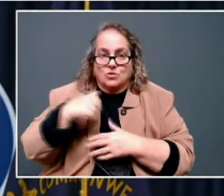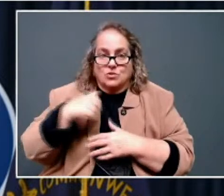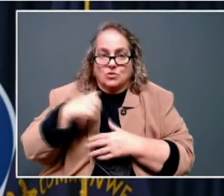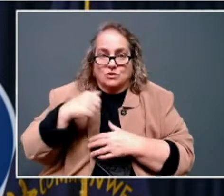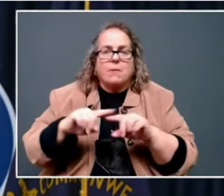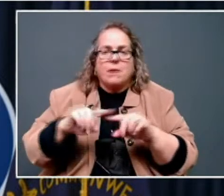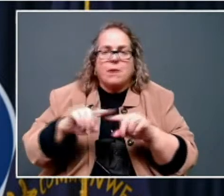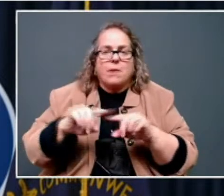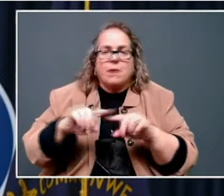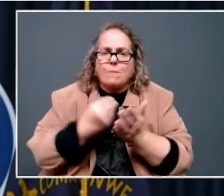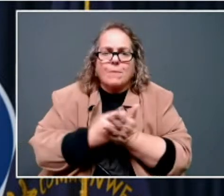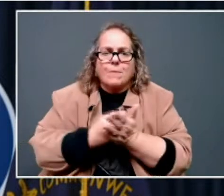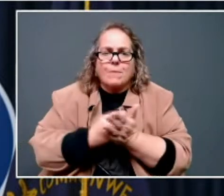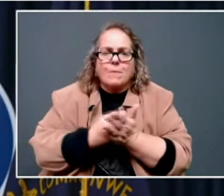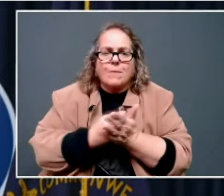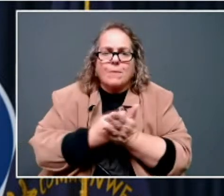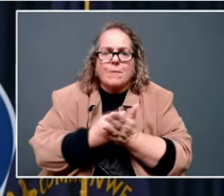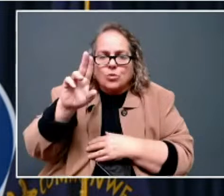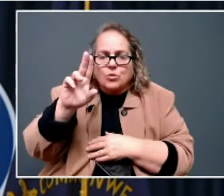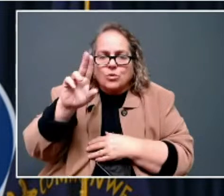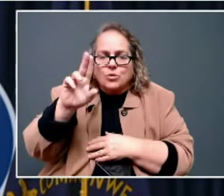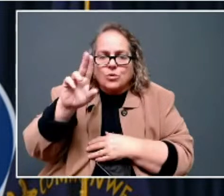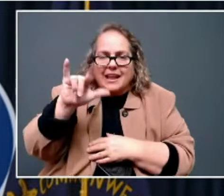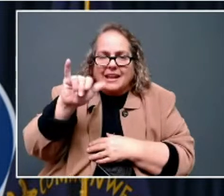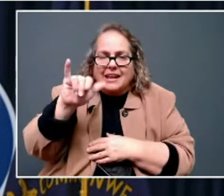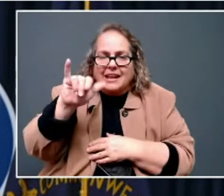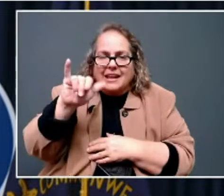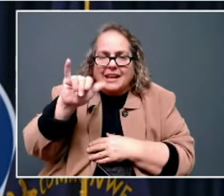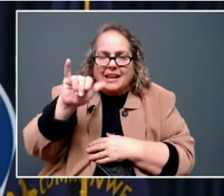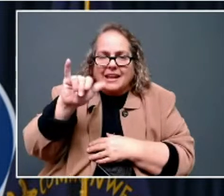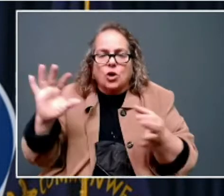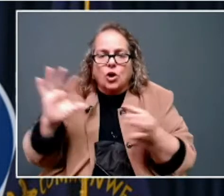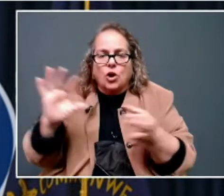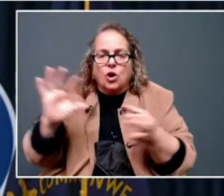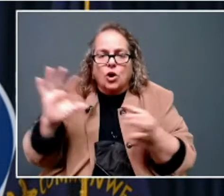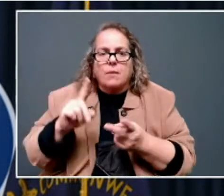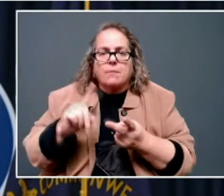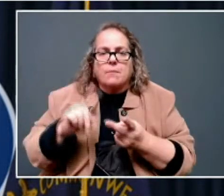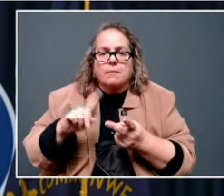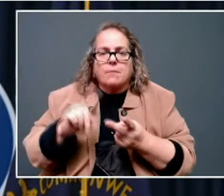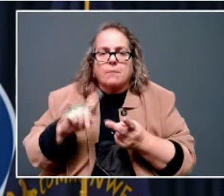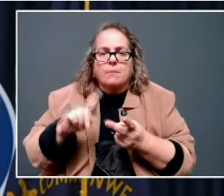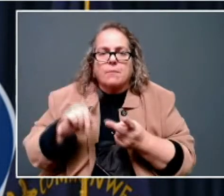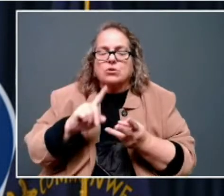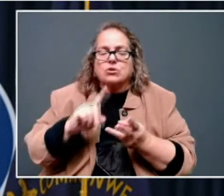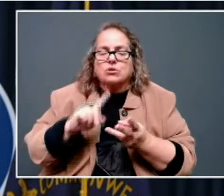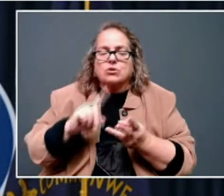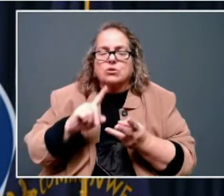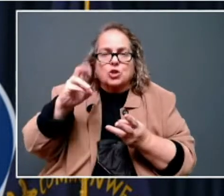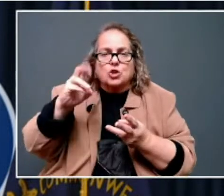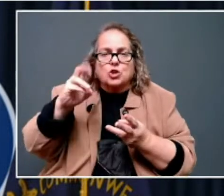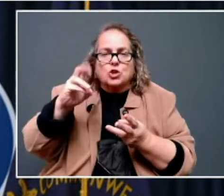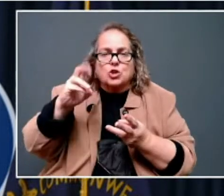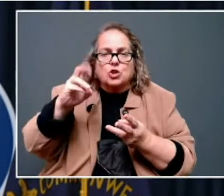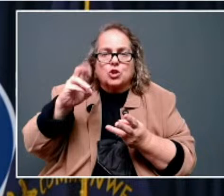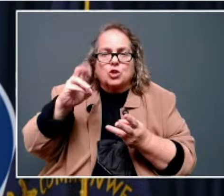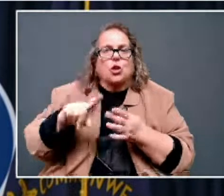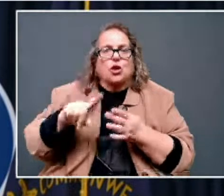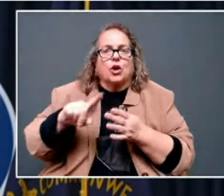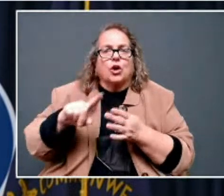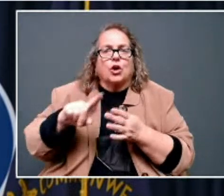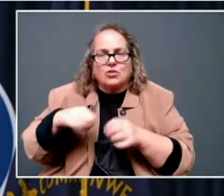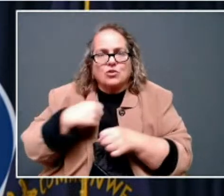and the running extra water and running extra sewer, creating the pads in different places. They're going to be necessary